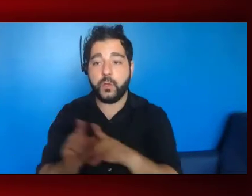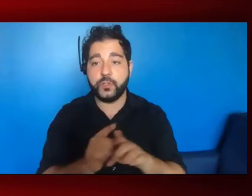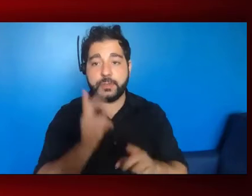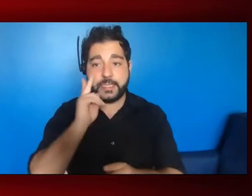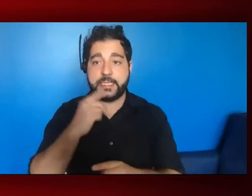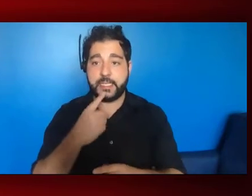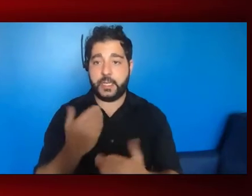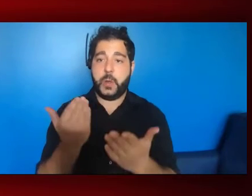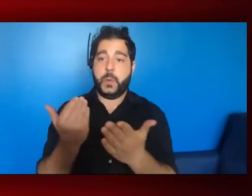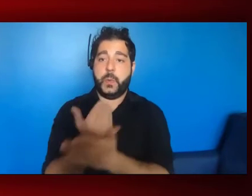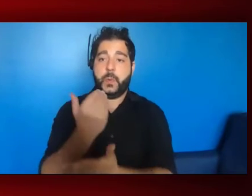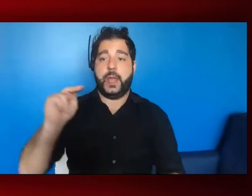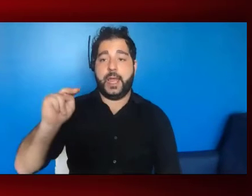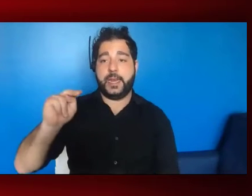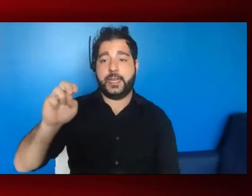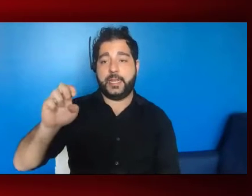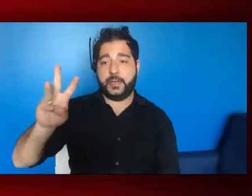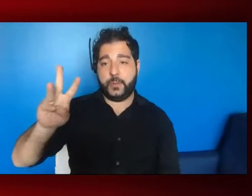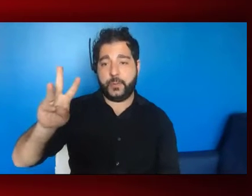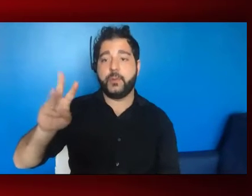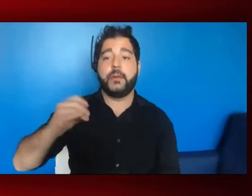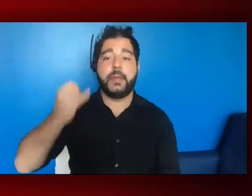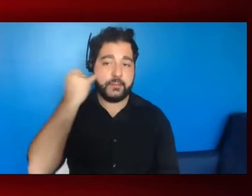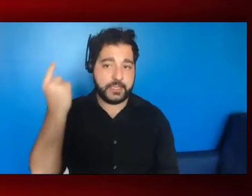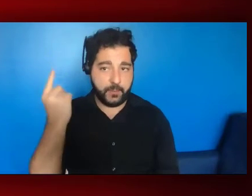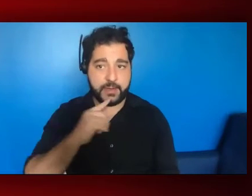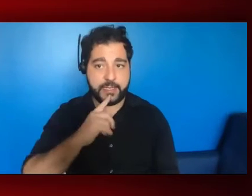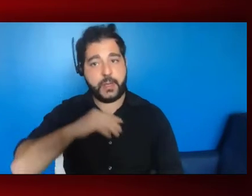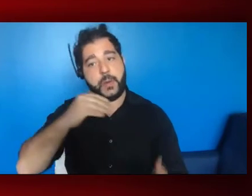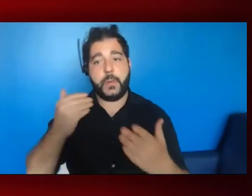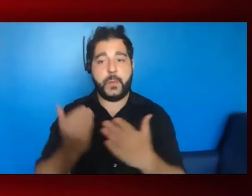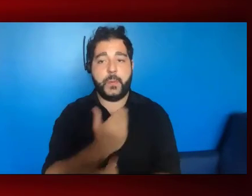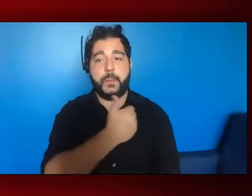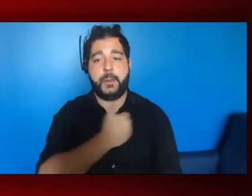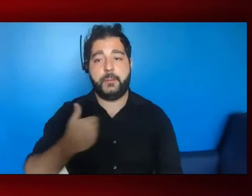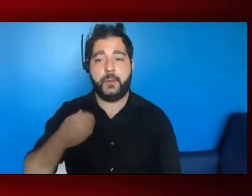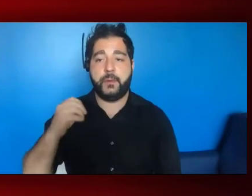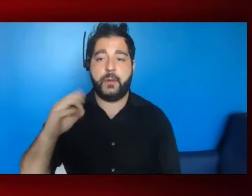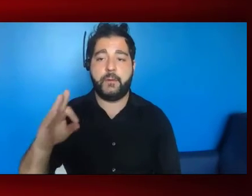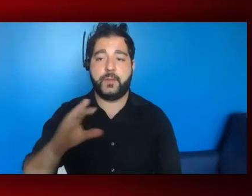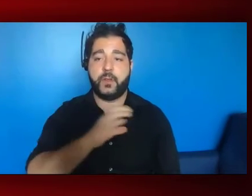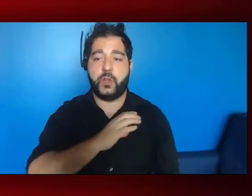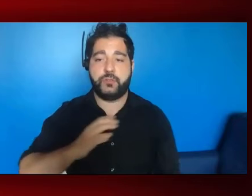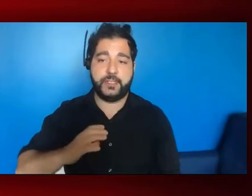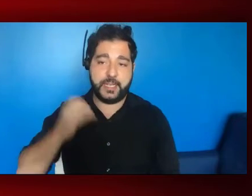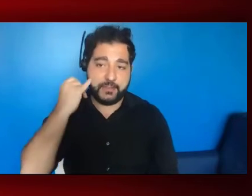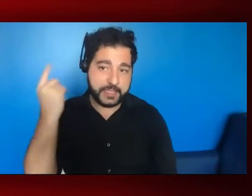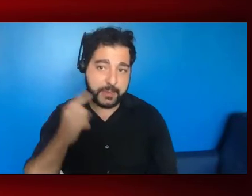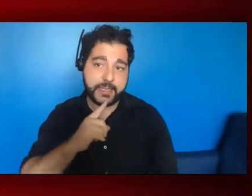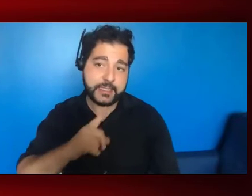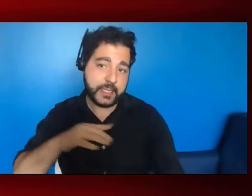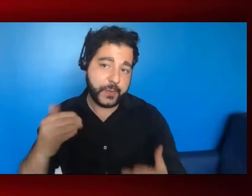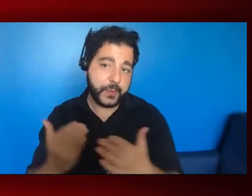new, N-E-W, if somebody is a new member of Congress. If somebody is a new member